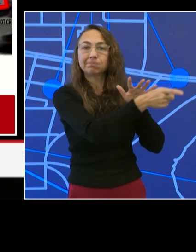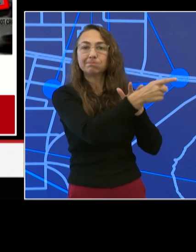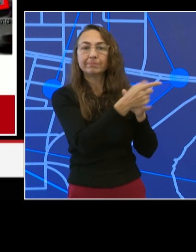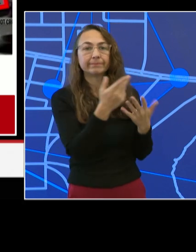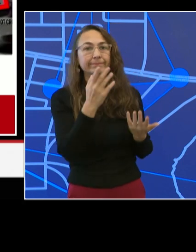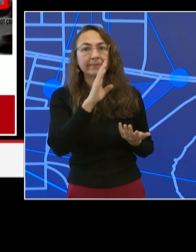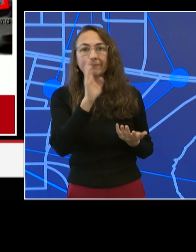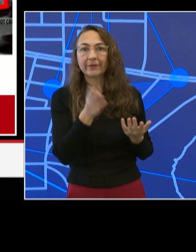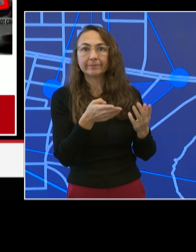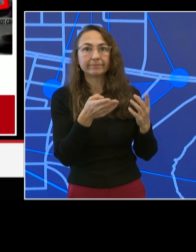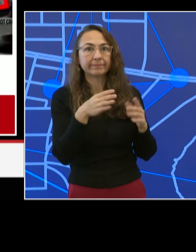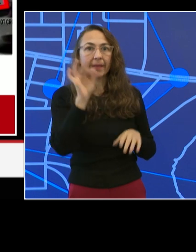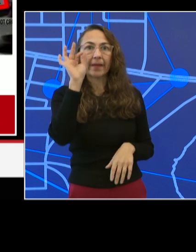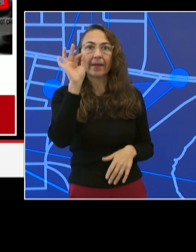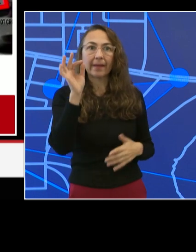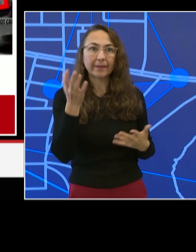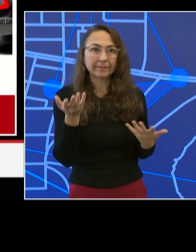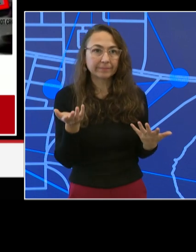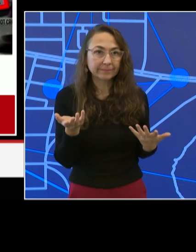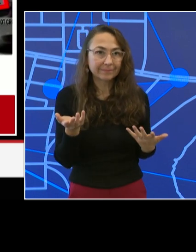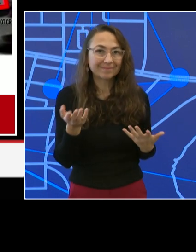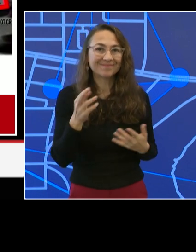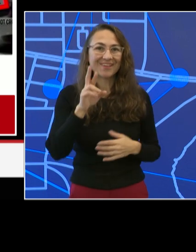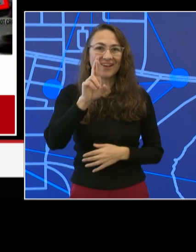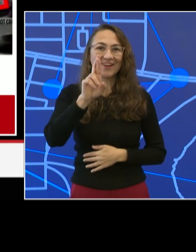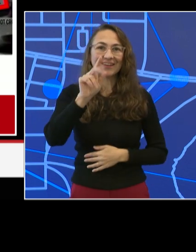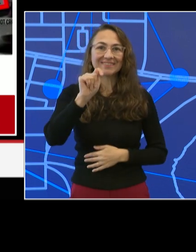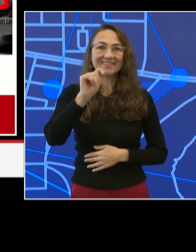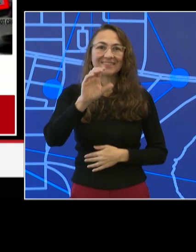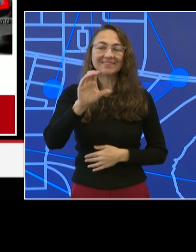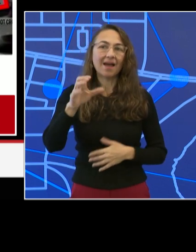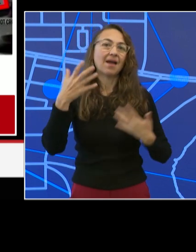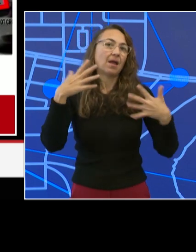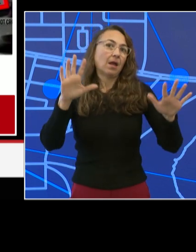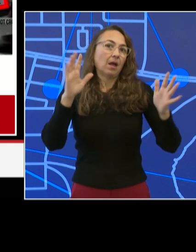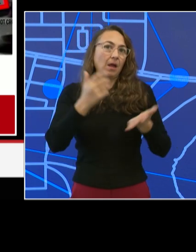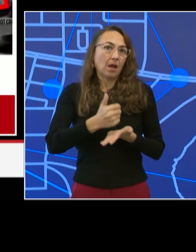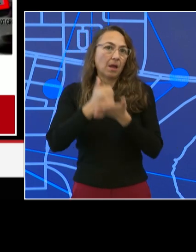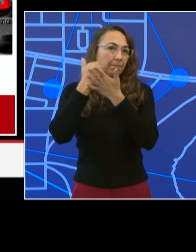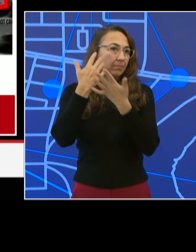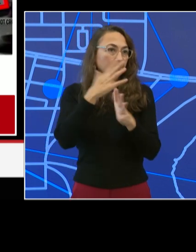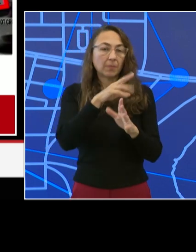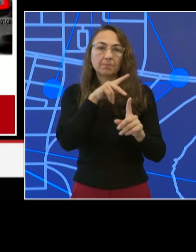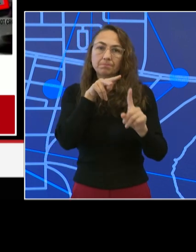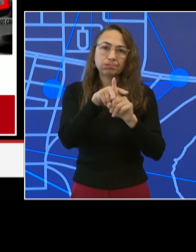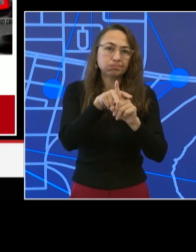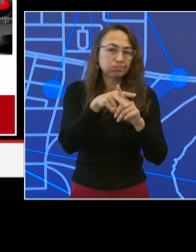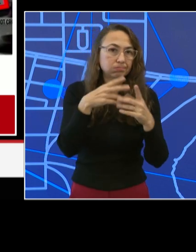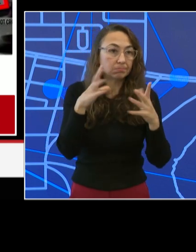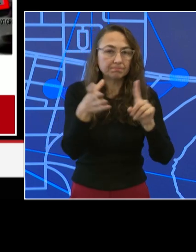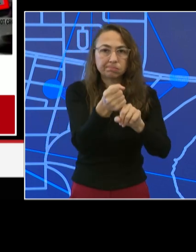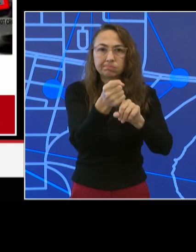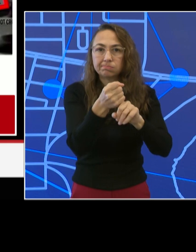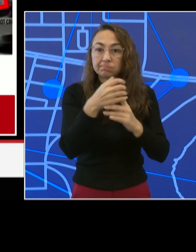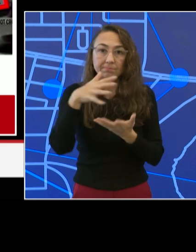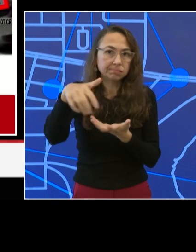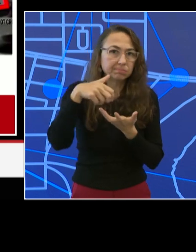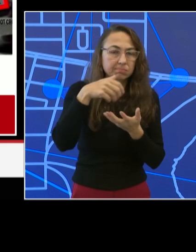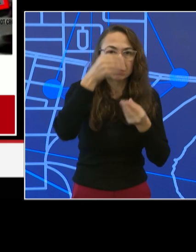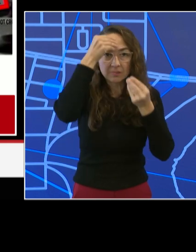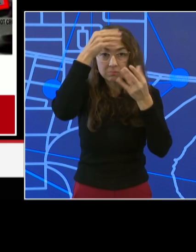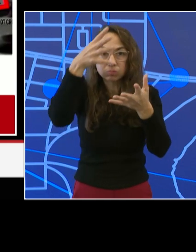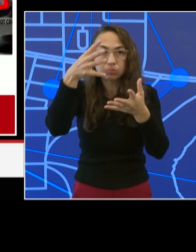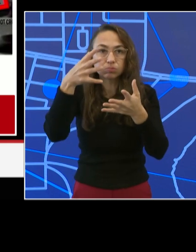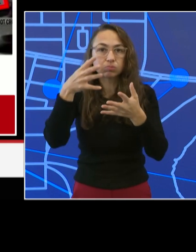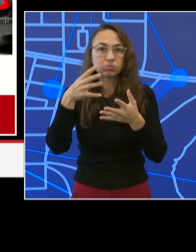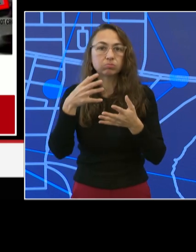example, but the work that contributed to a successful closure in this case plays out daily in our Real-Time Crime Center, and it is why all of